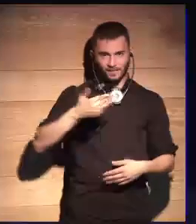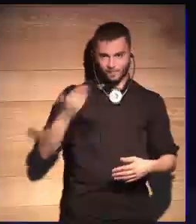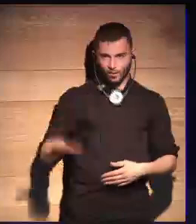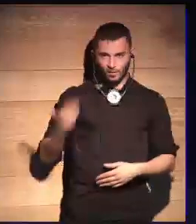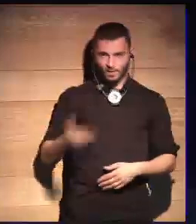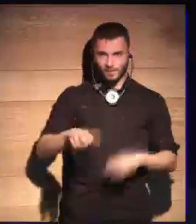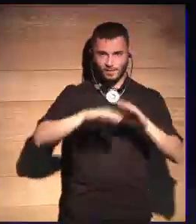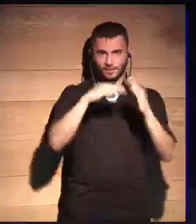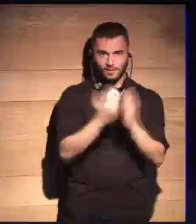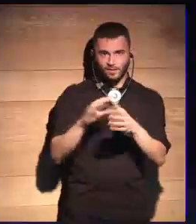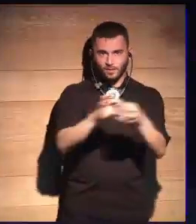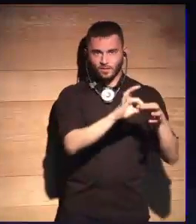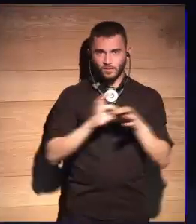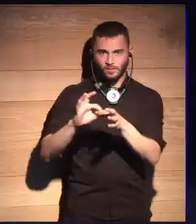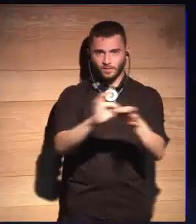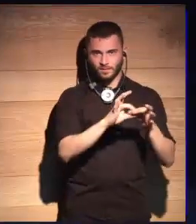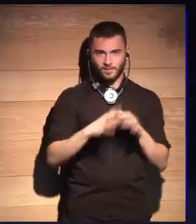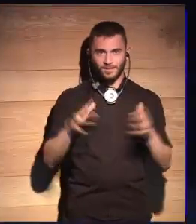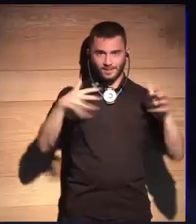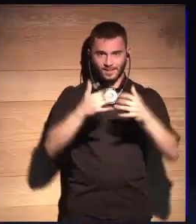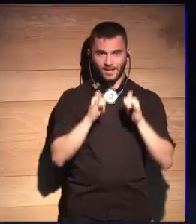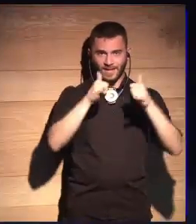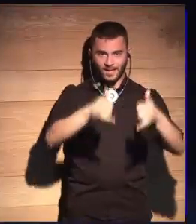global scale changes, globalization has changed, the